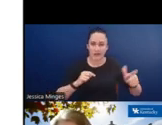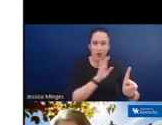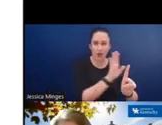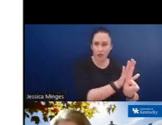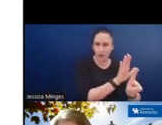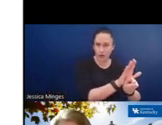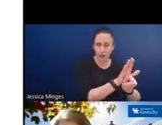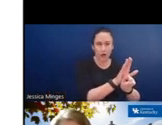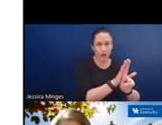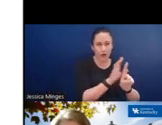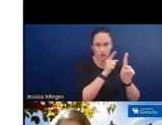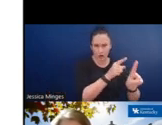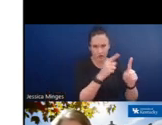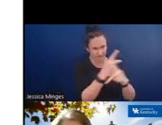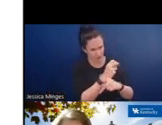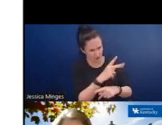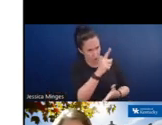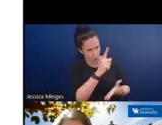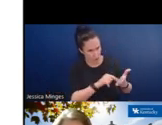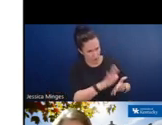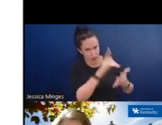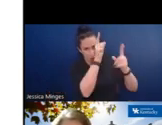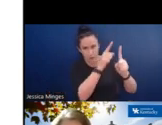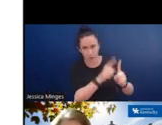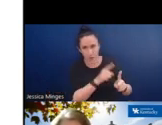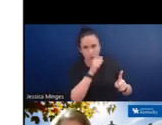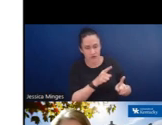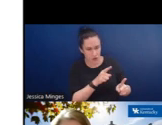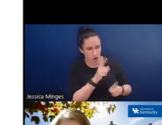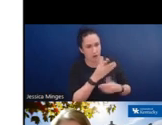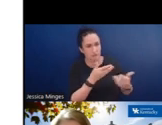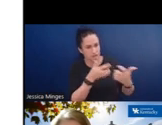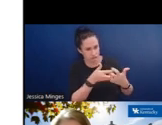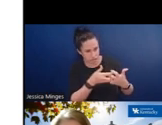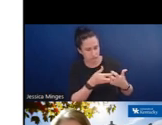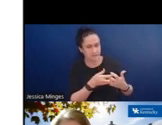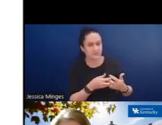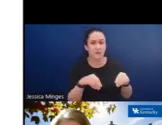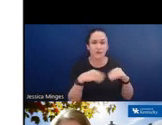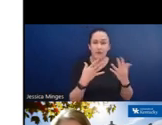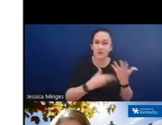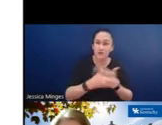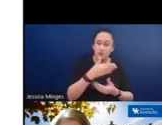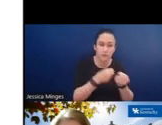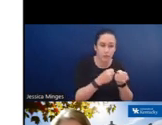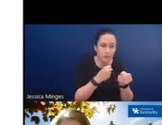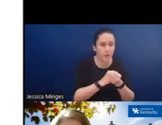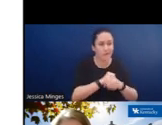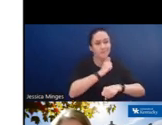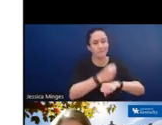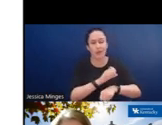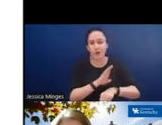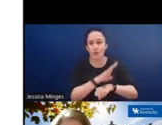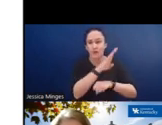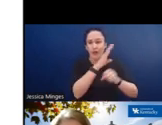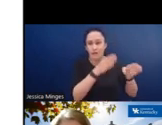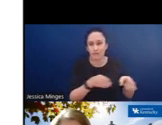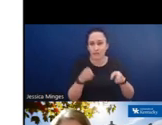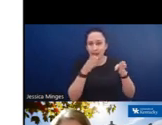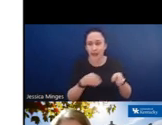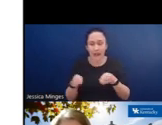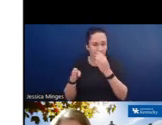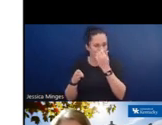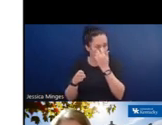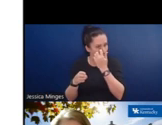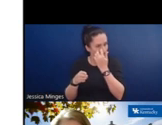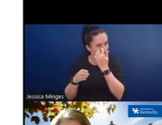figuring out what the participants' goals are. And so providing social support, making a recovery plan, things like that. One